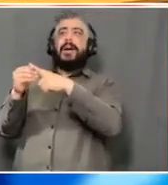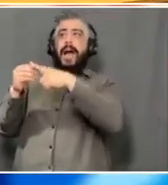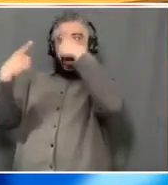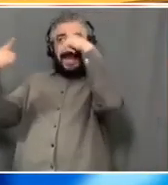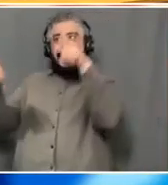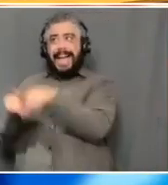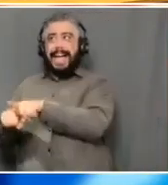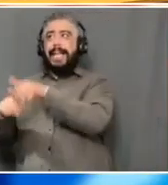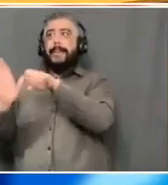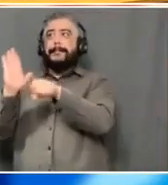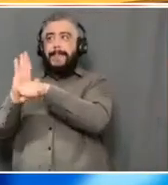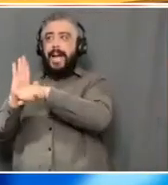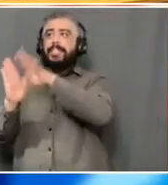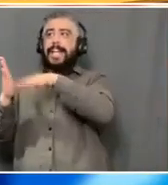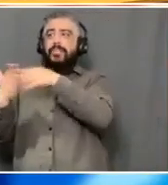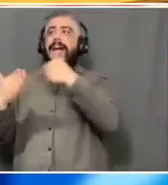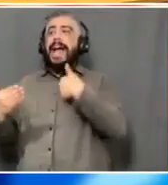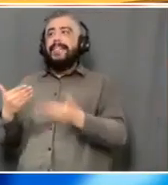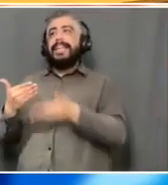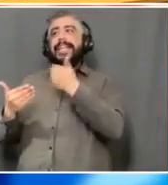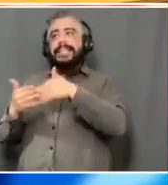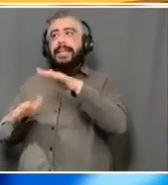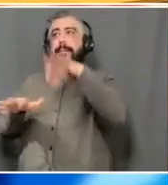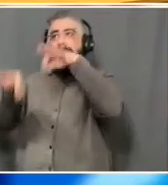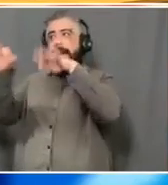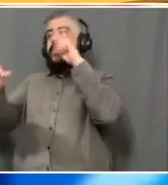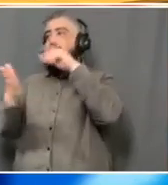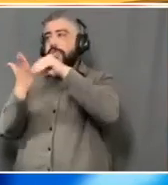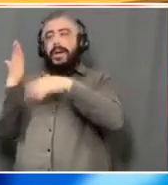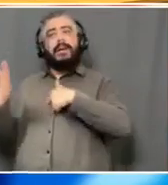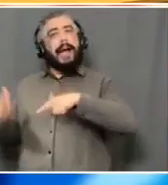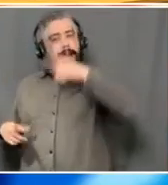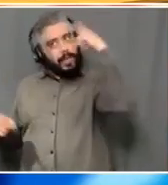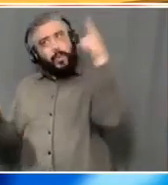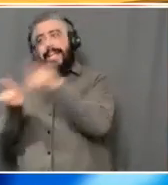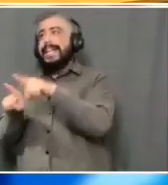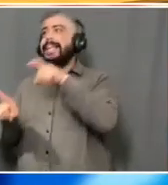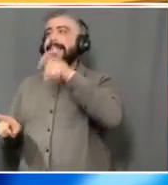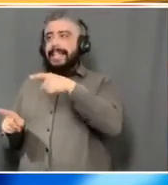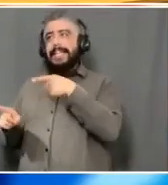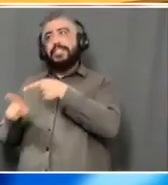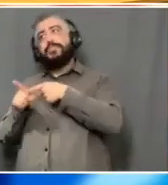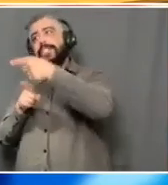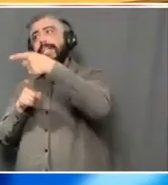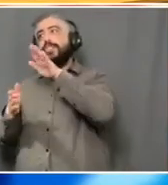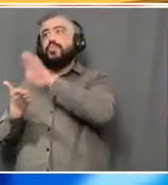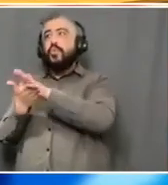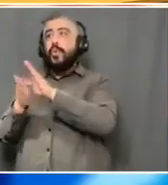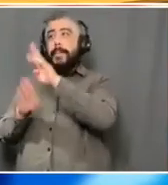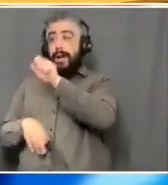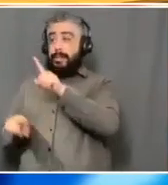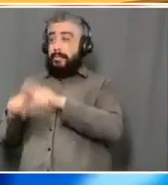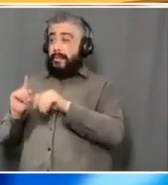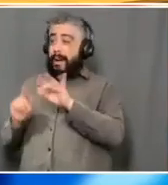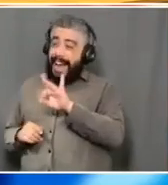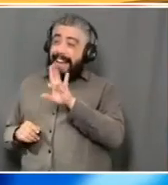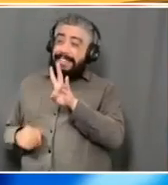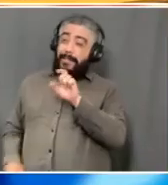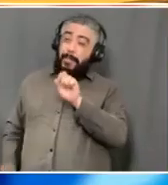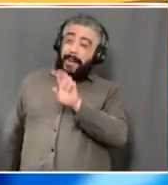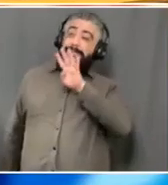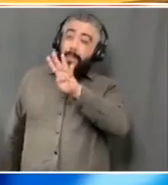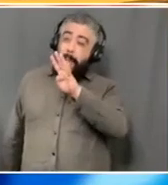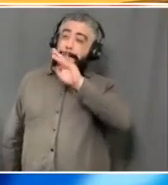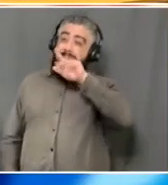easy pickup for kids. And I agree that we need specialized school buses, but $87.4 million